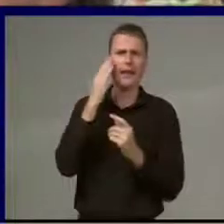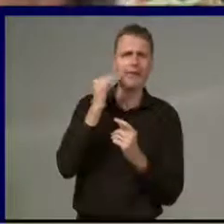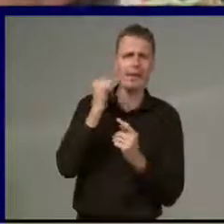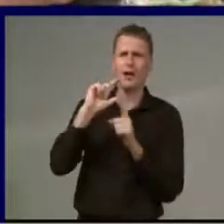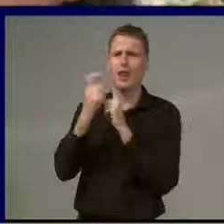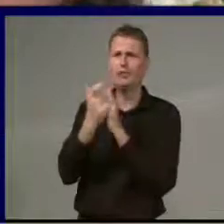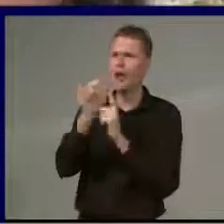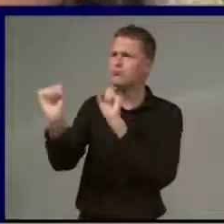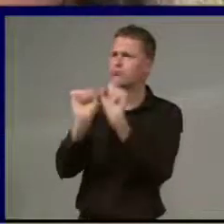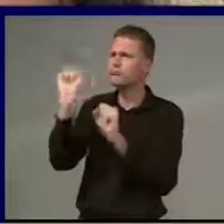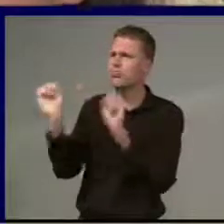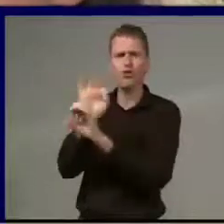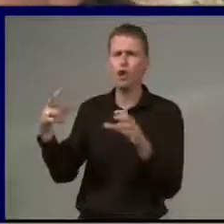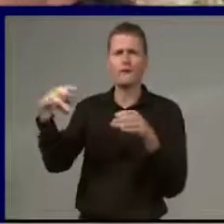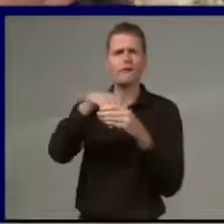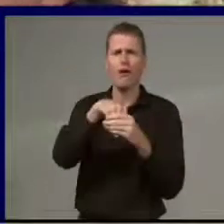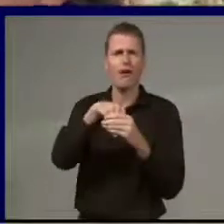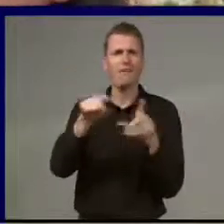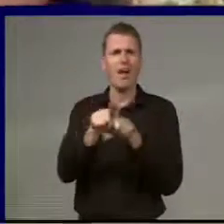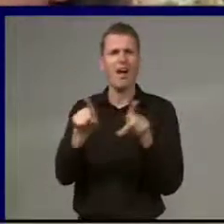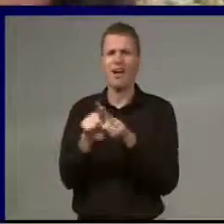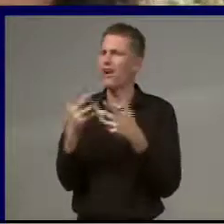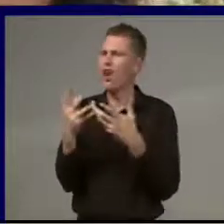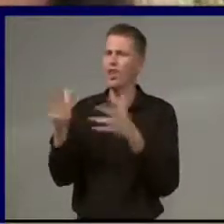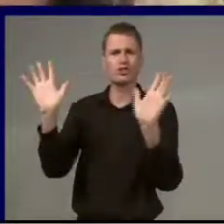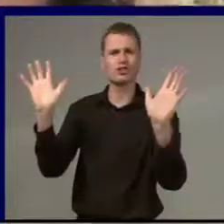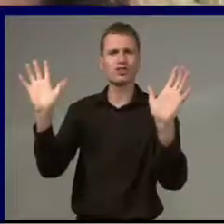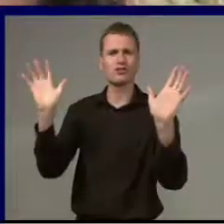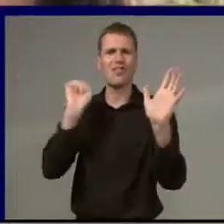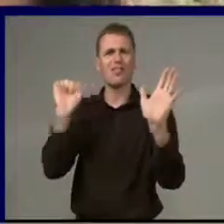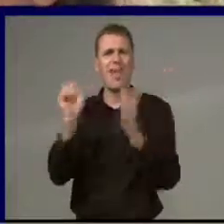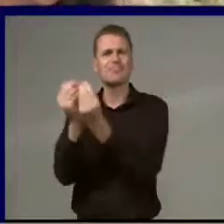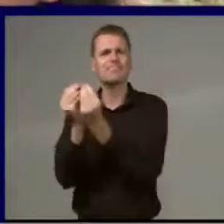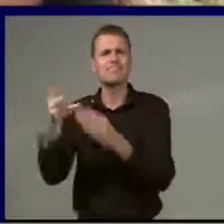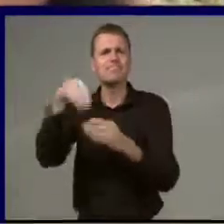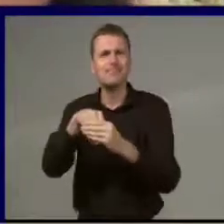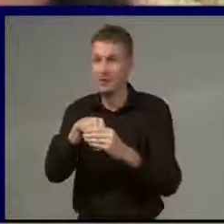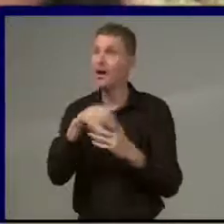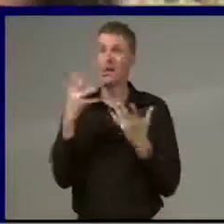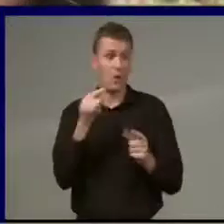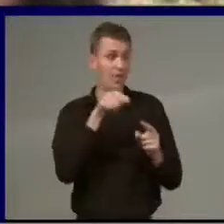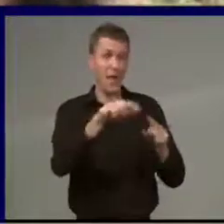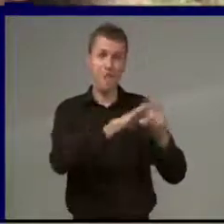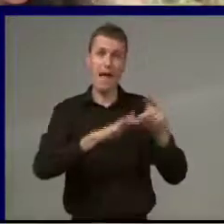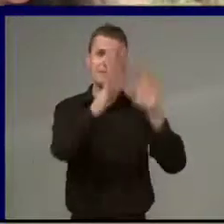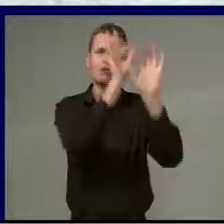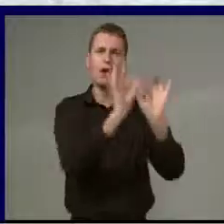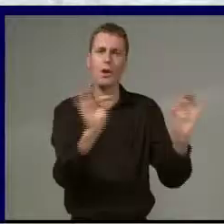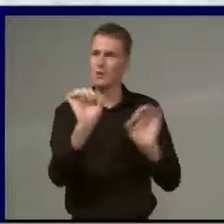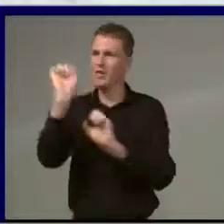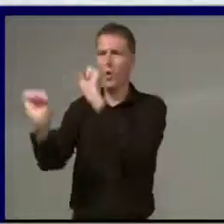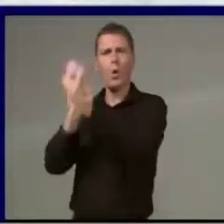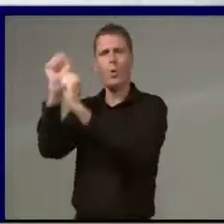their conversation was kind of getting lost. So she came up with this idea of places of tranquility to reflect their ideas of tranquility and their spaces.